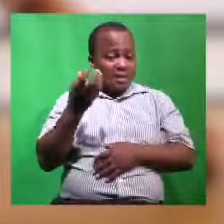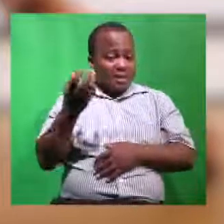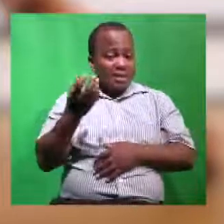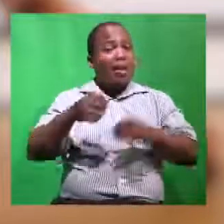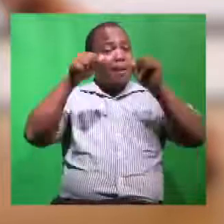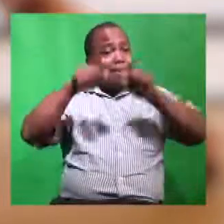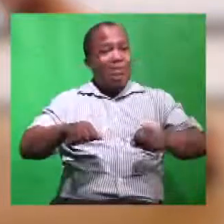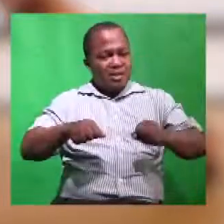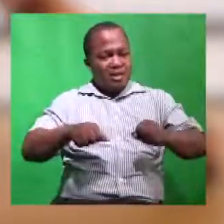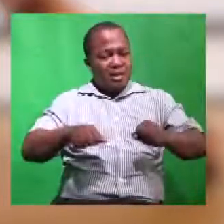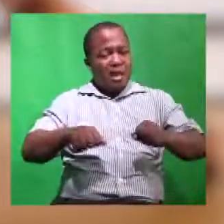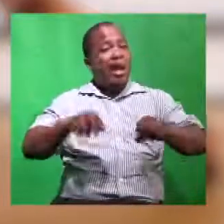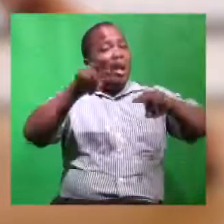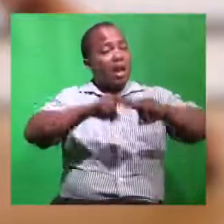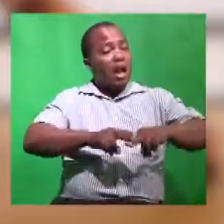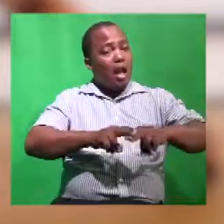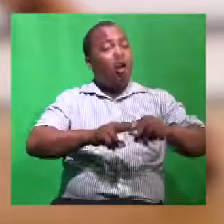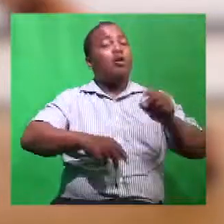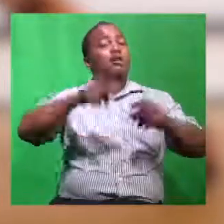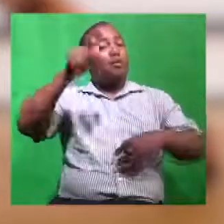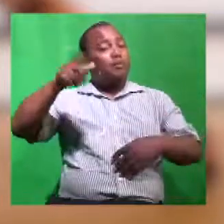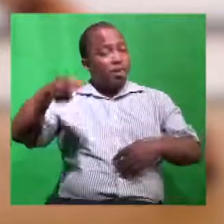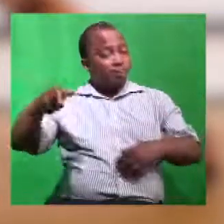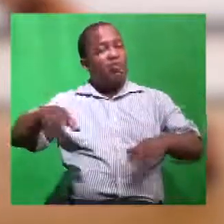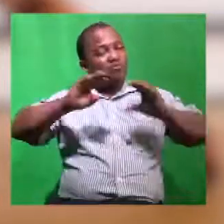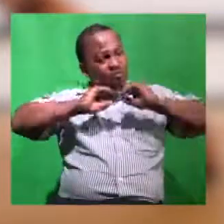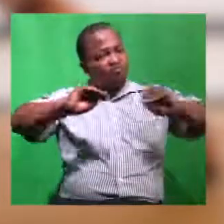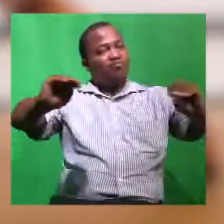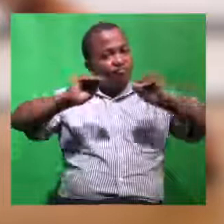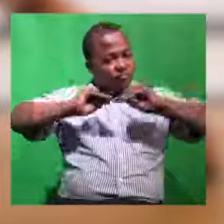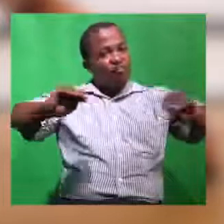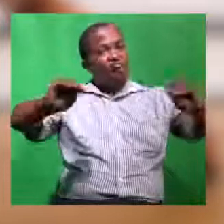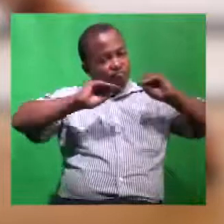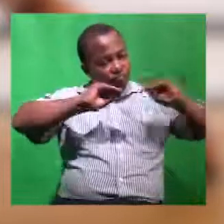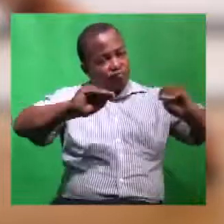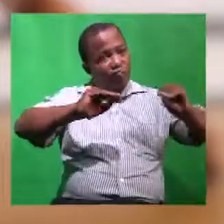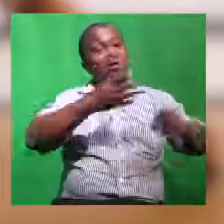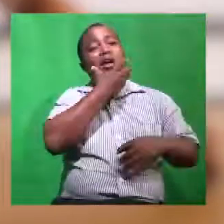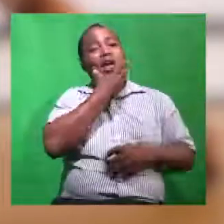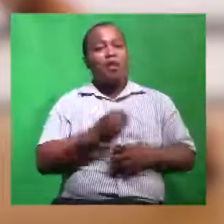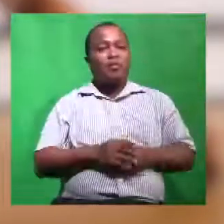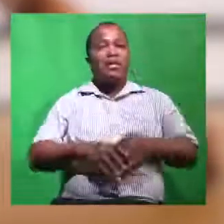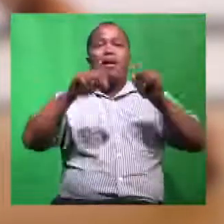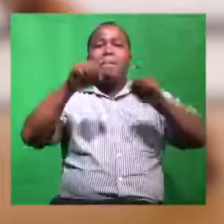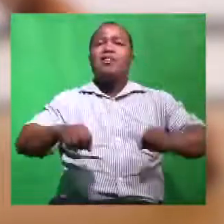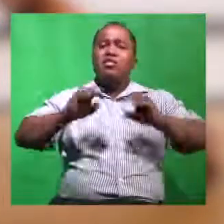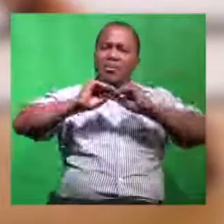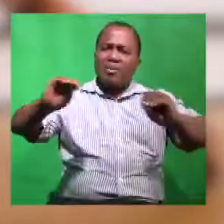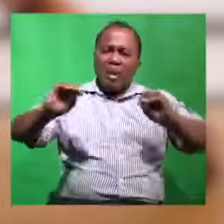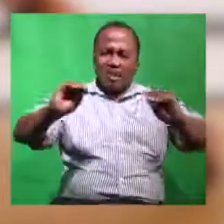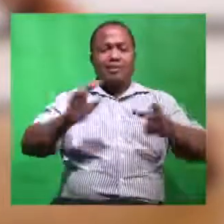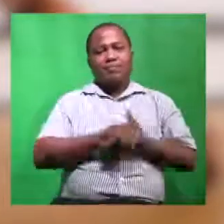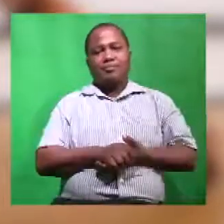around the societies, has to educate men. Men has to be educated so as to know